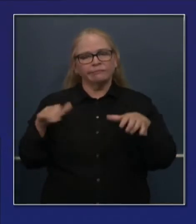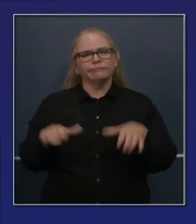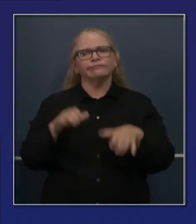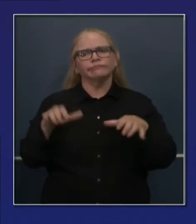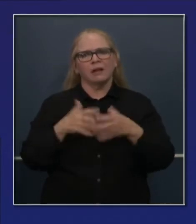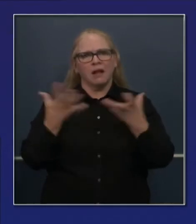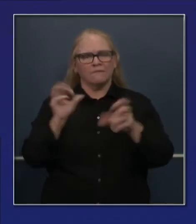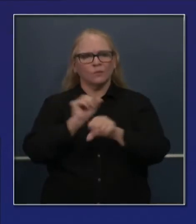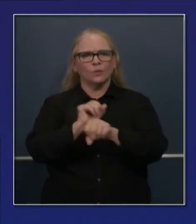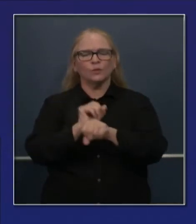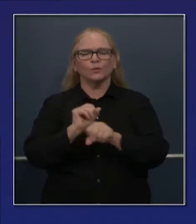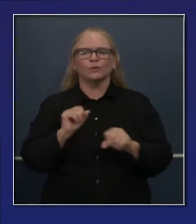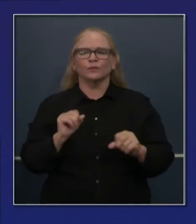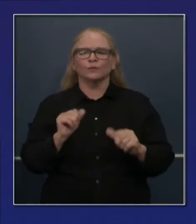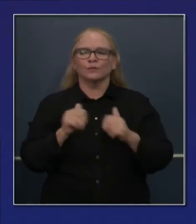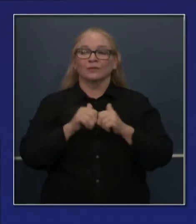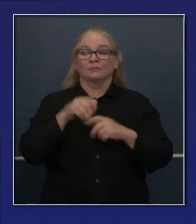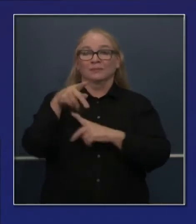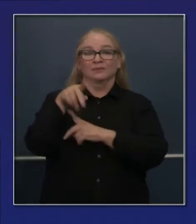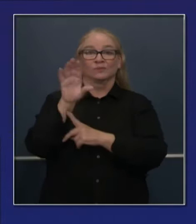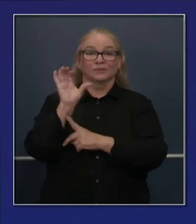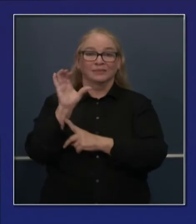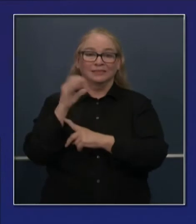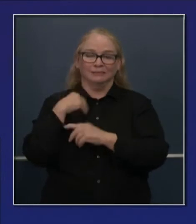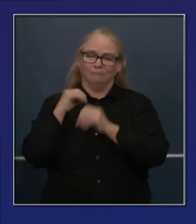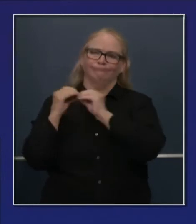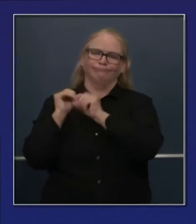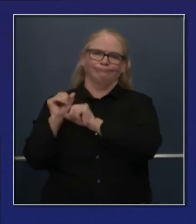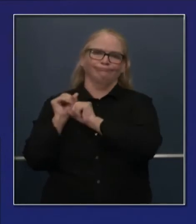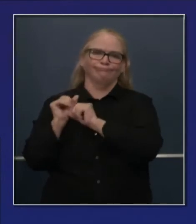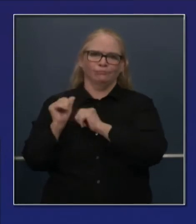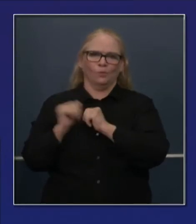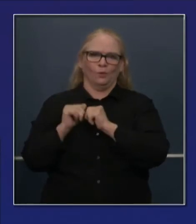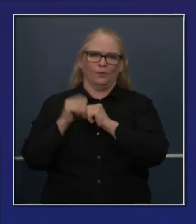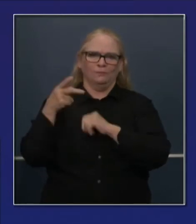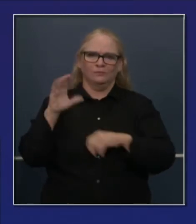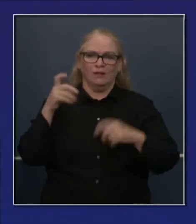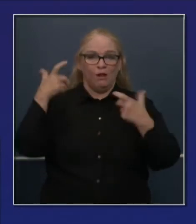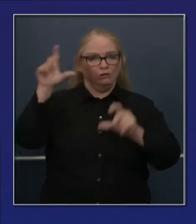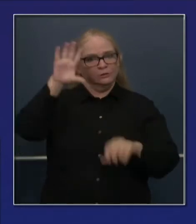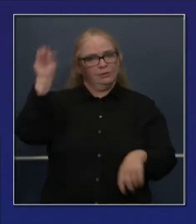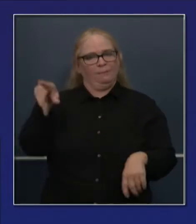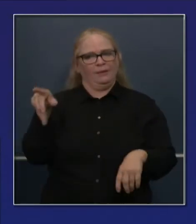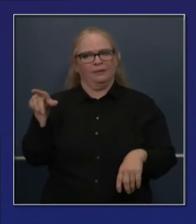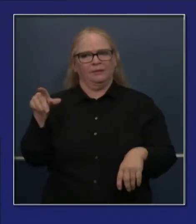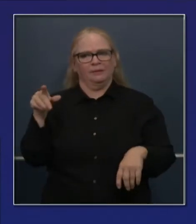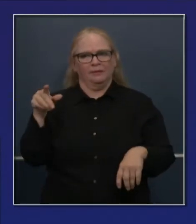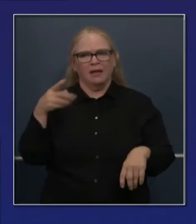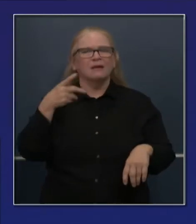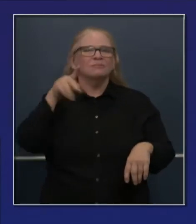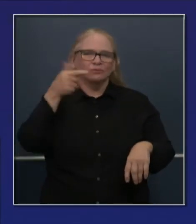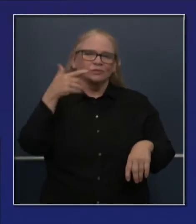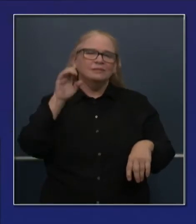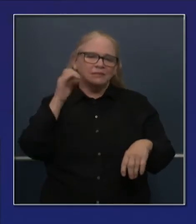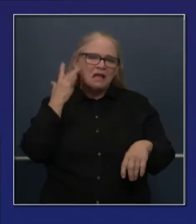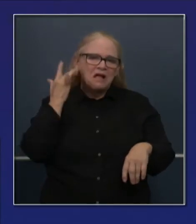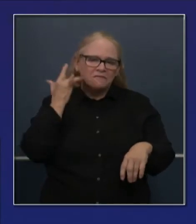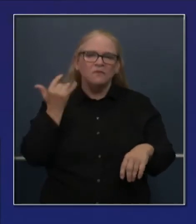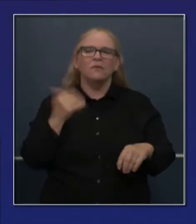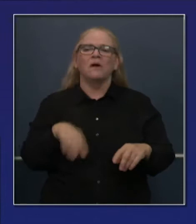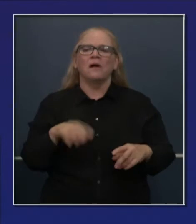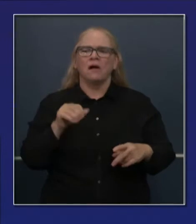largest public utilities in this country, the largest in the United States, PG&E, but the other utilities, to really